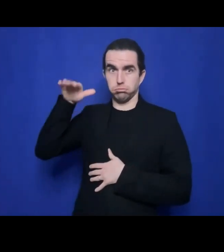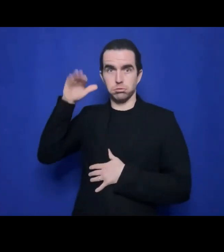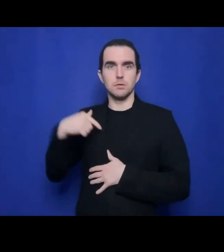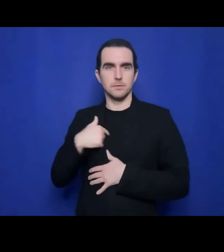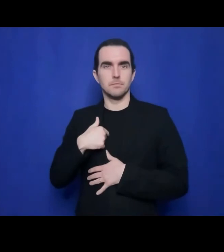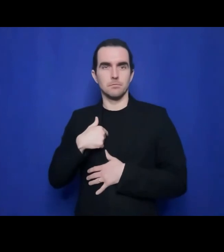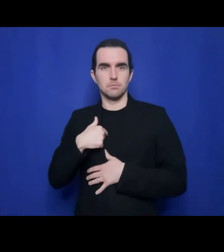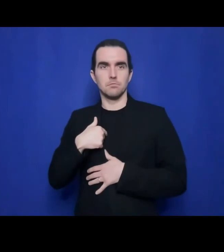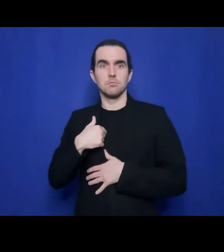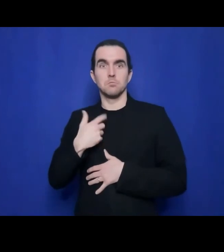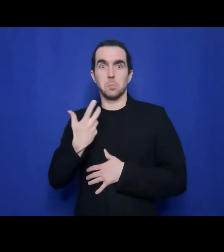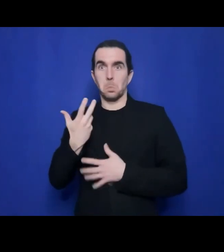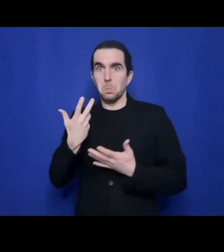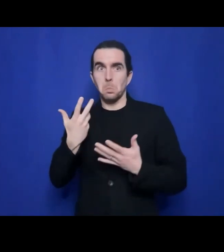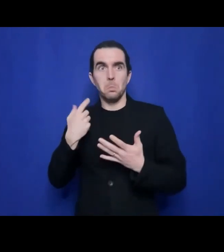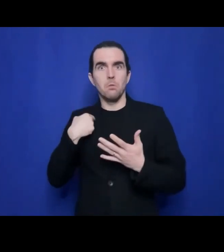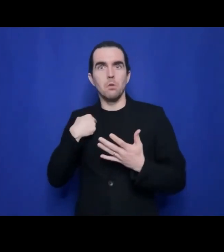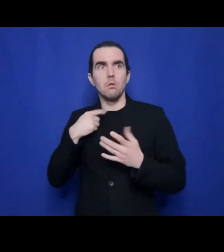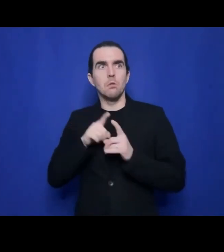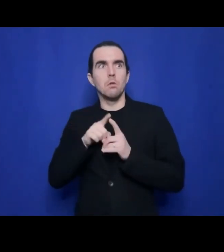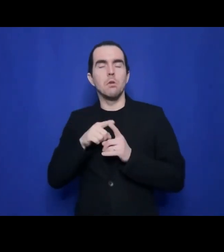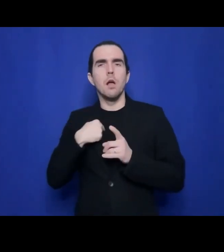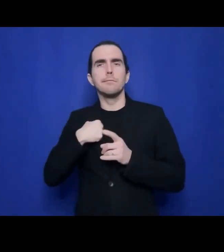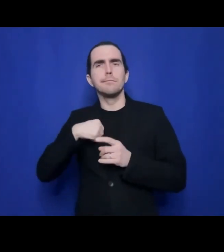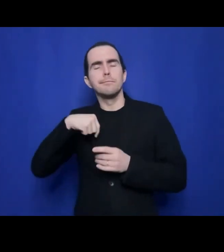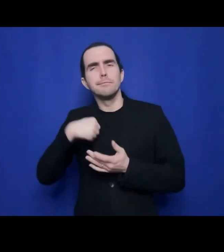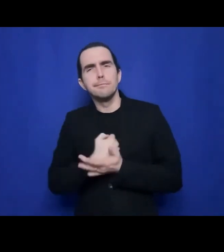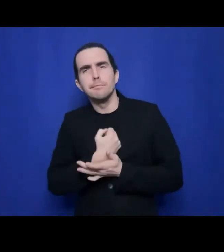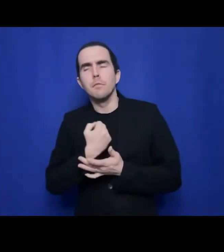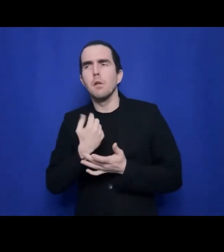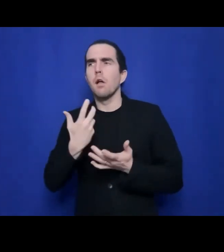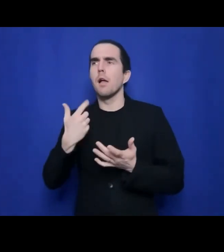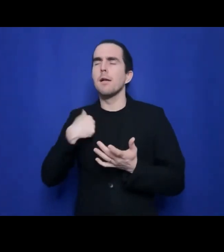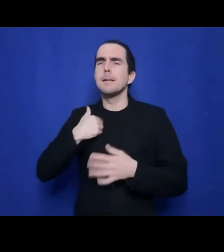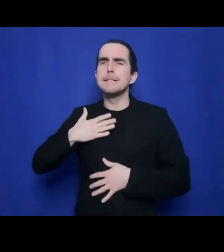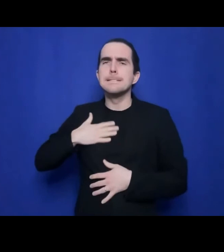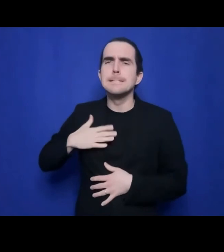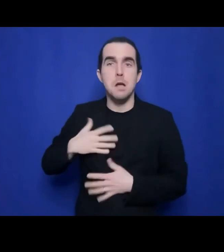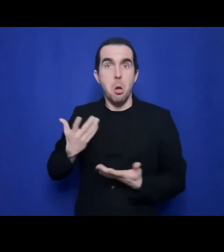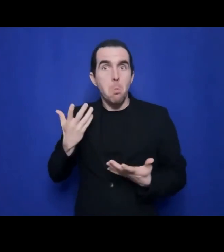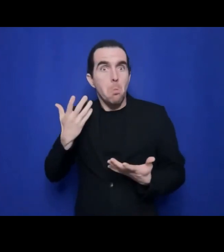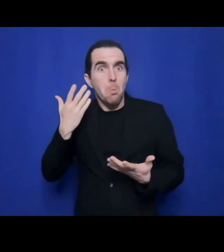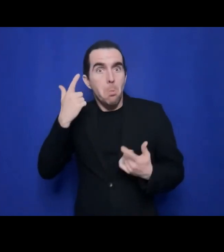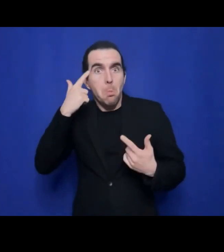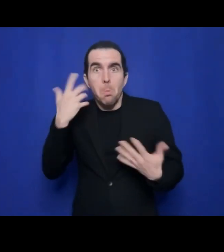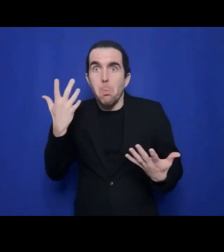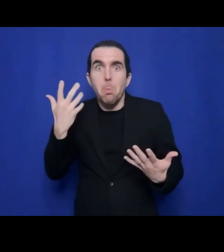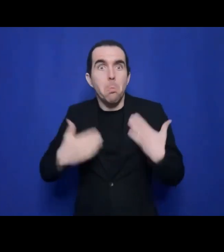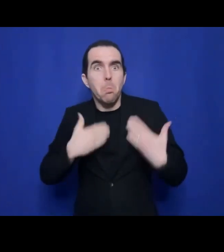to equal the playing field, if you will, has been education. Education.